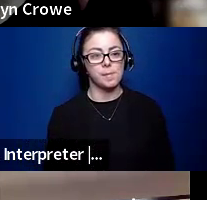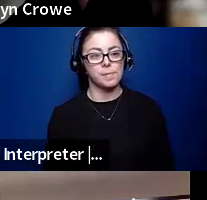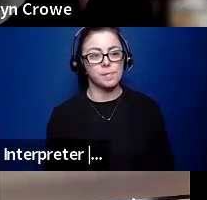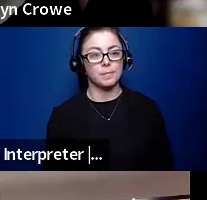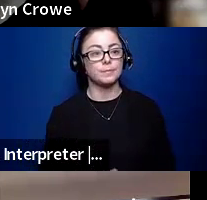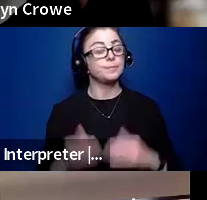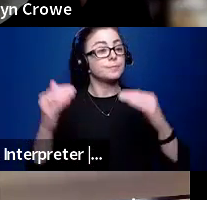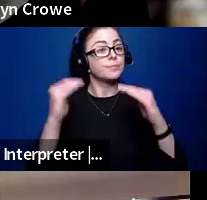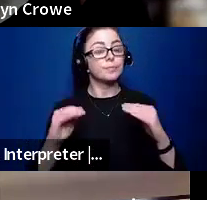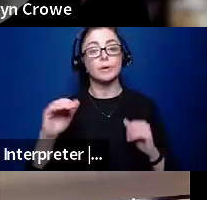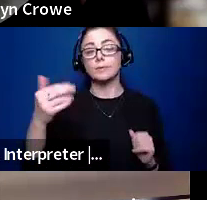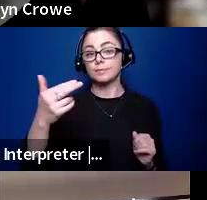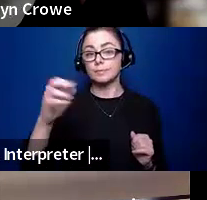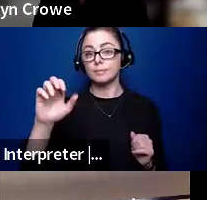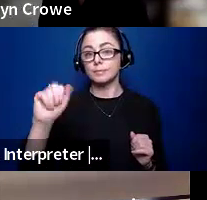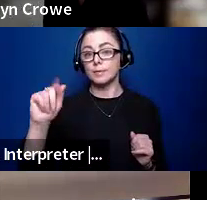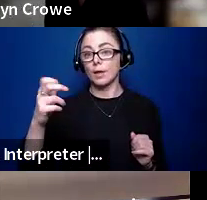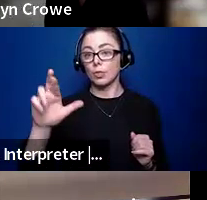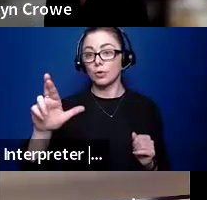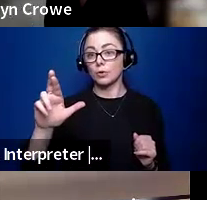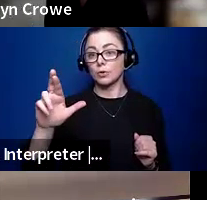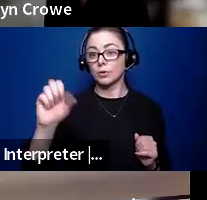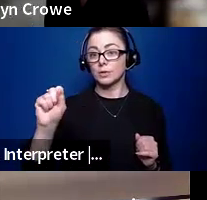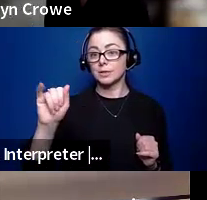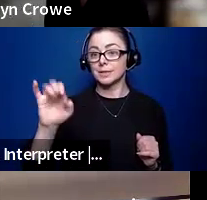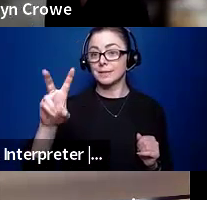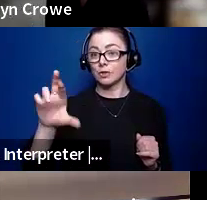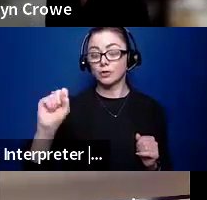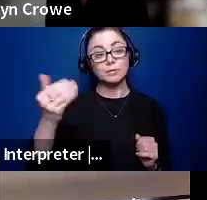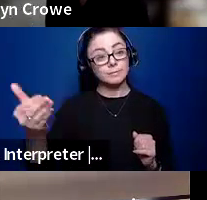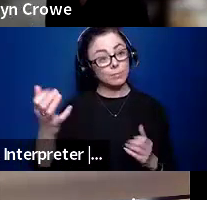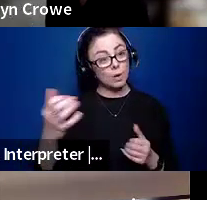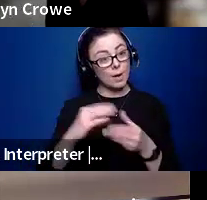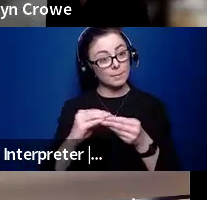Next, Heather Sievers is our other host that will give comment.